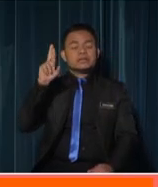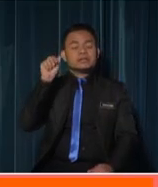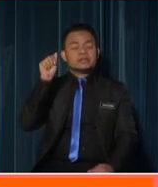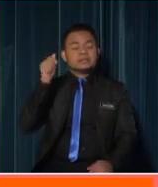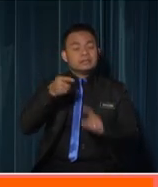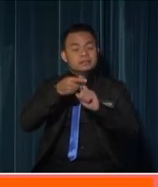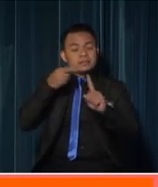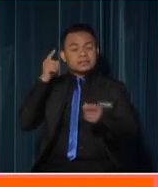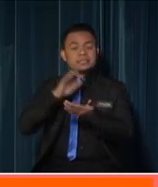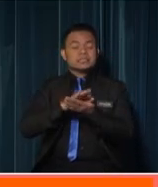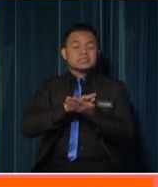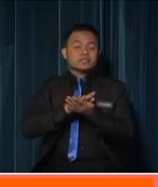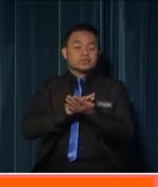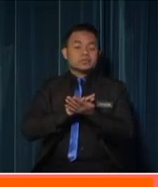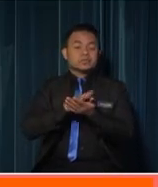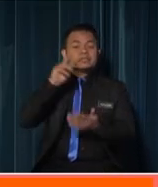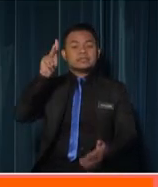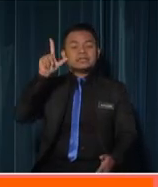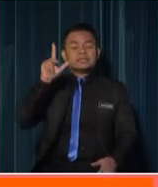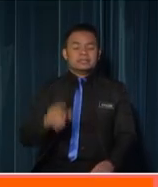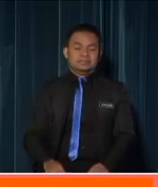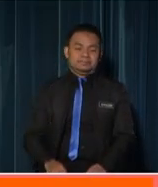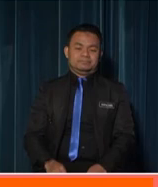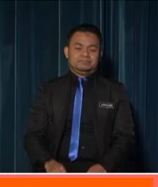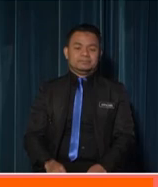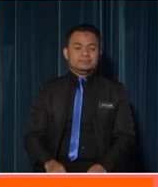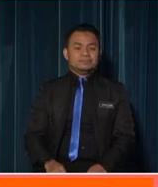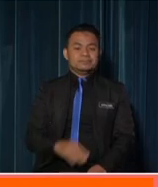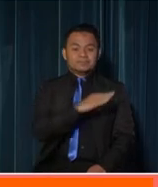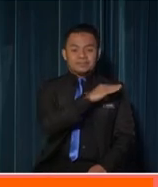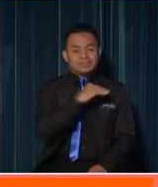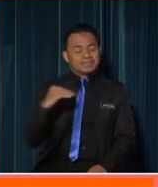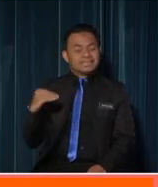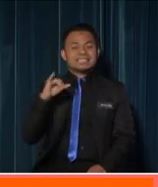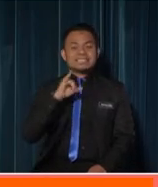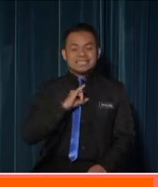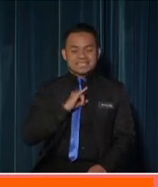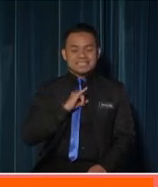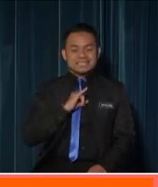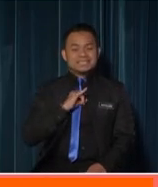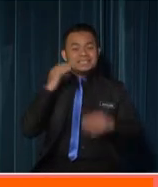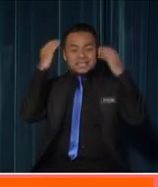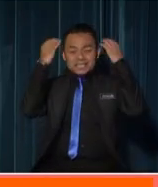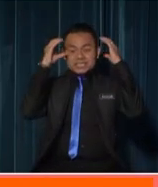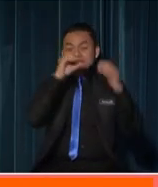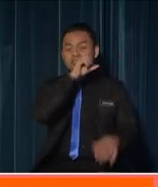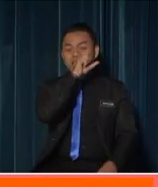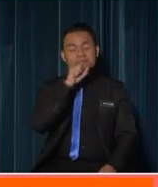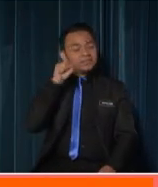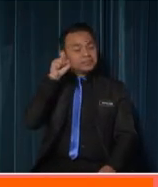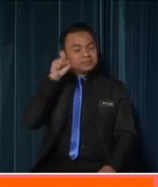Kebangsaan Lembah Keramat. Ha, with me today is Encik Saiful